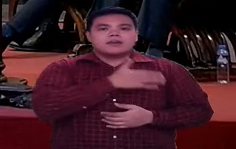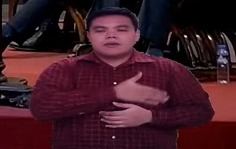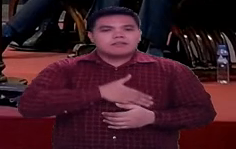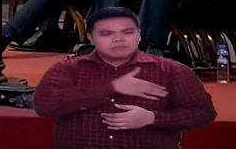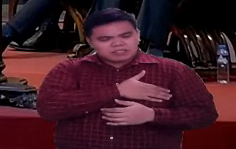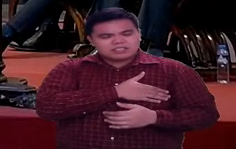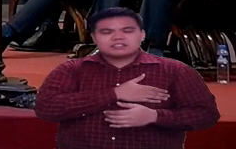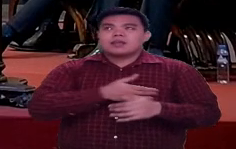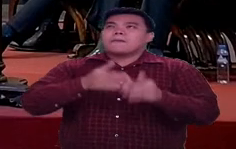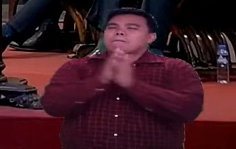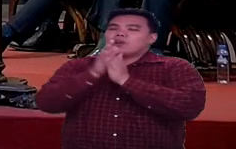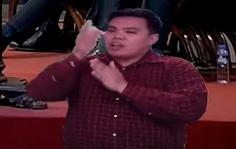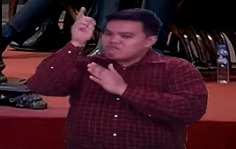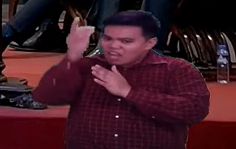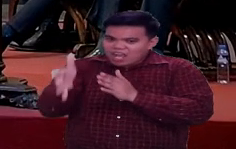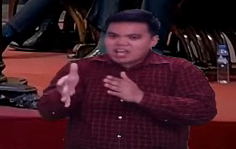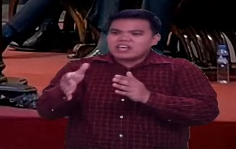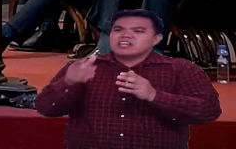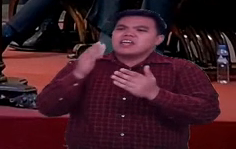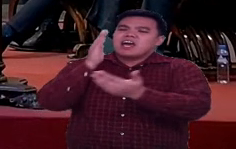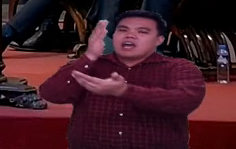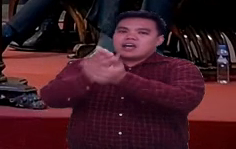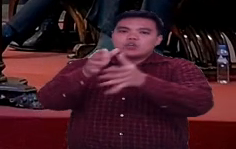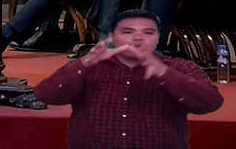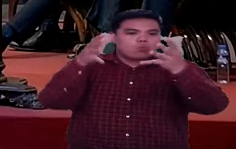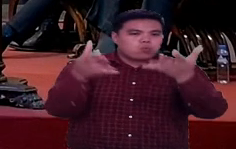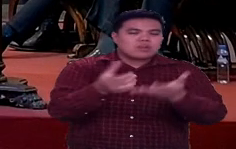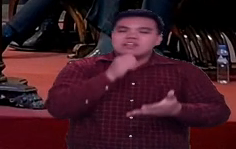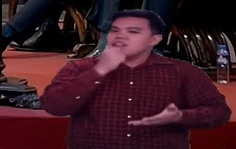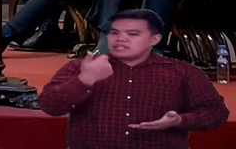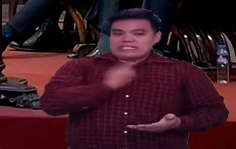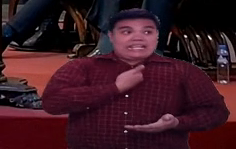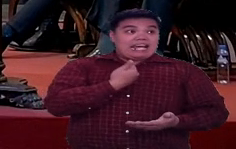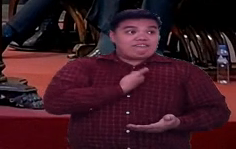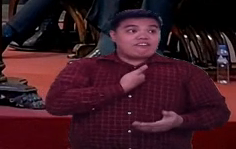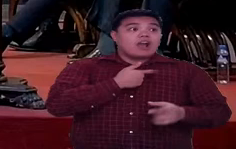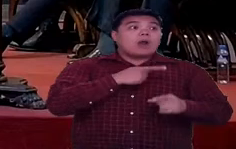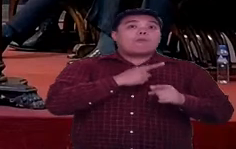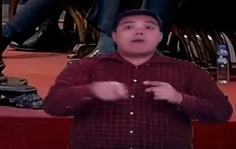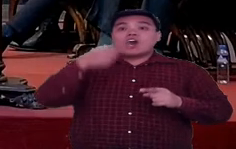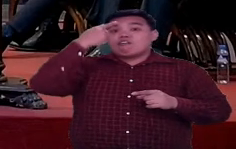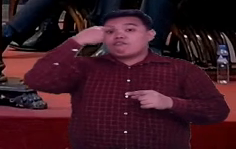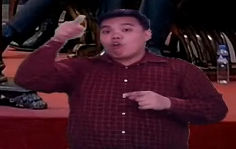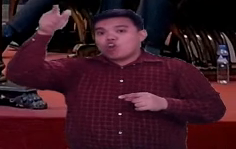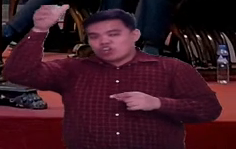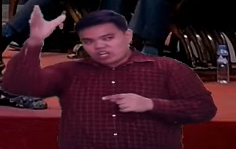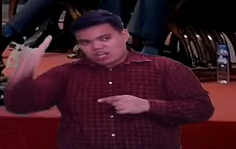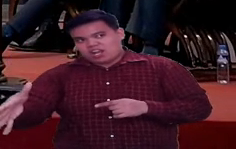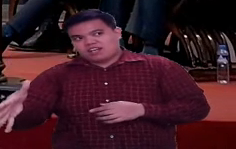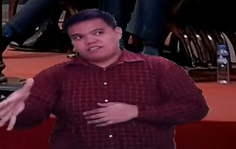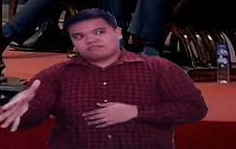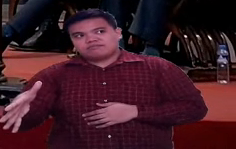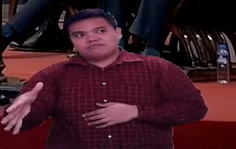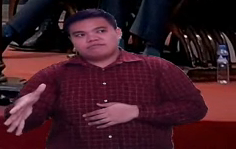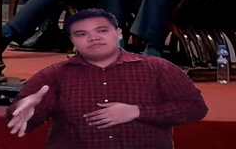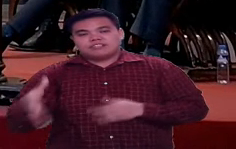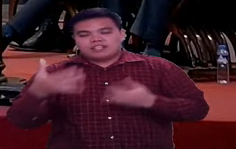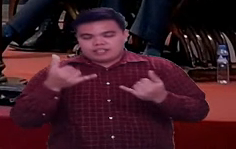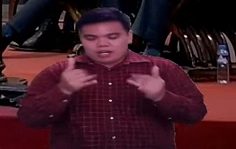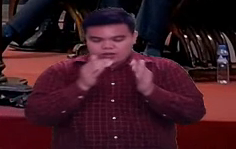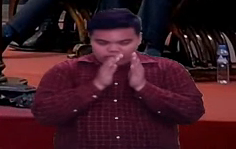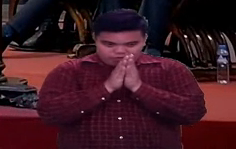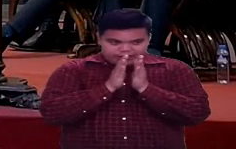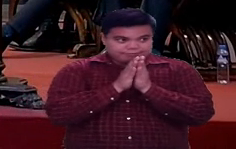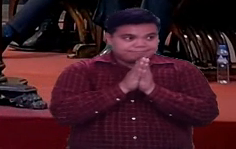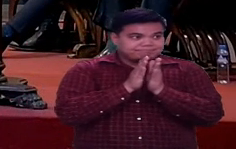reach our world with the gospel, not for our sake, but for the sake of God. Let's bow